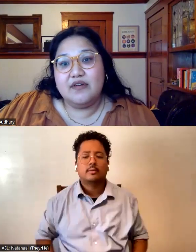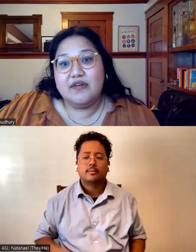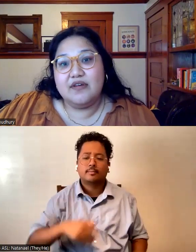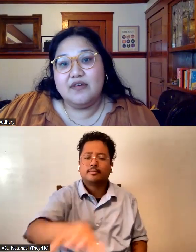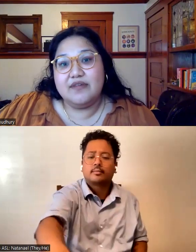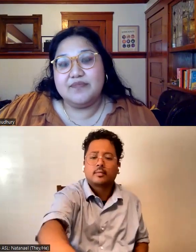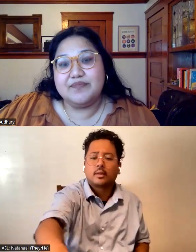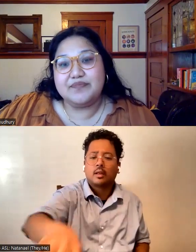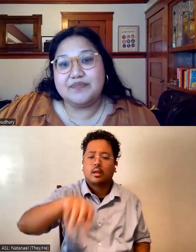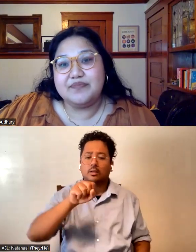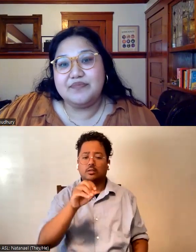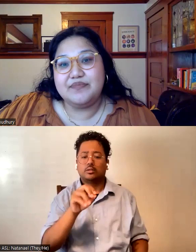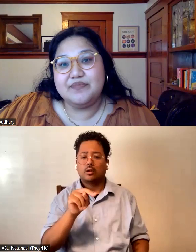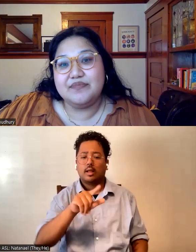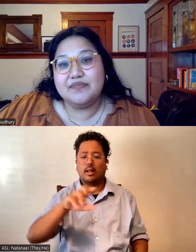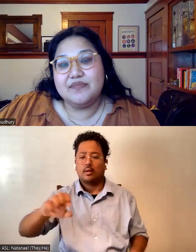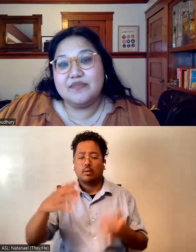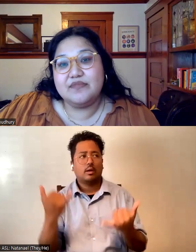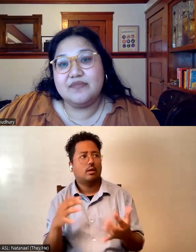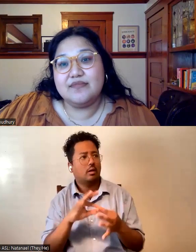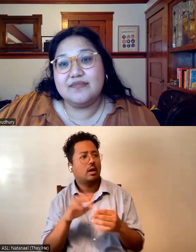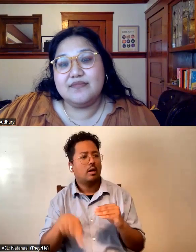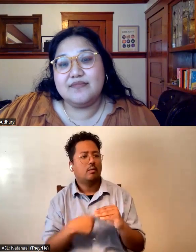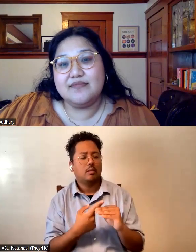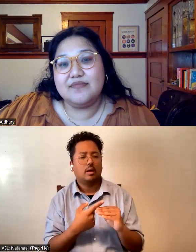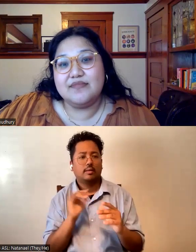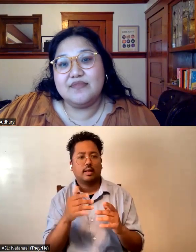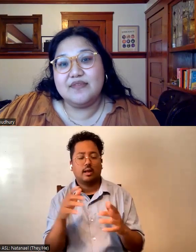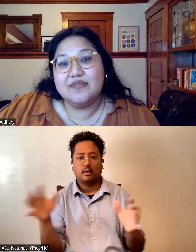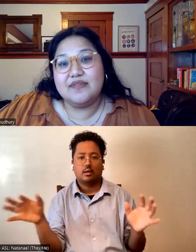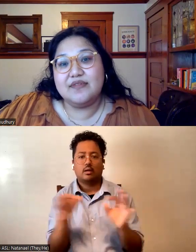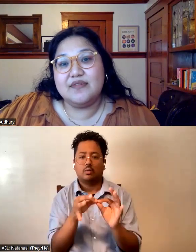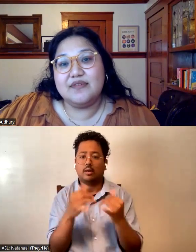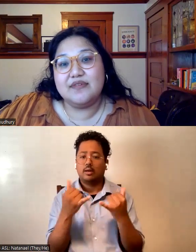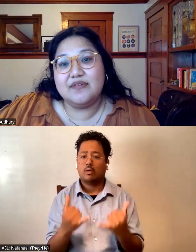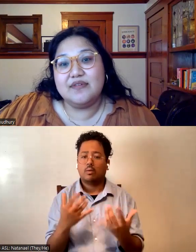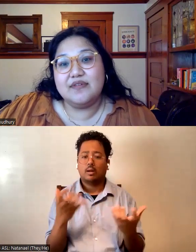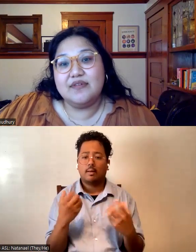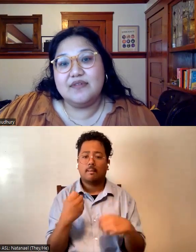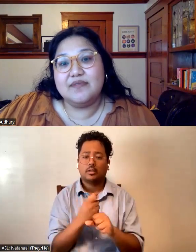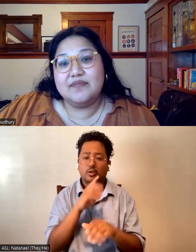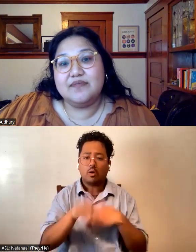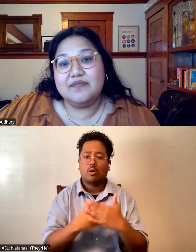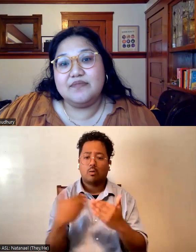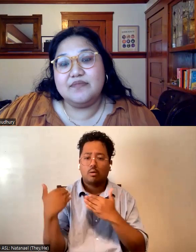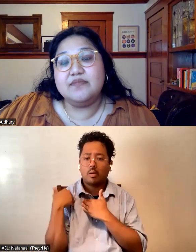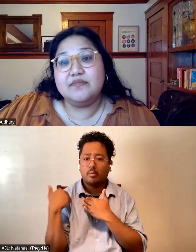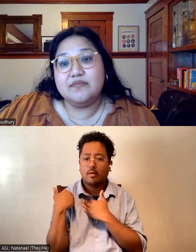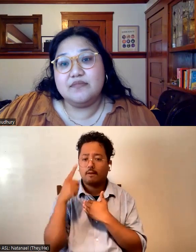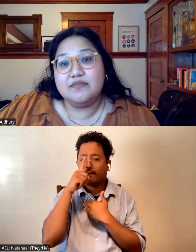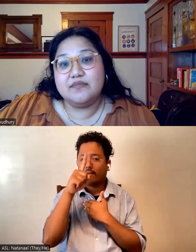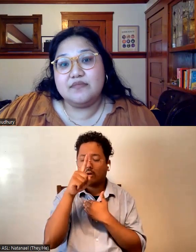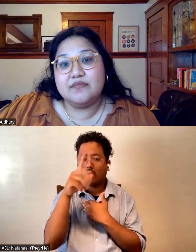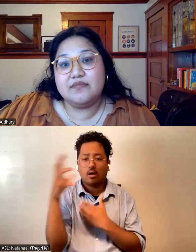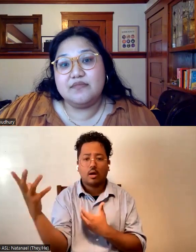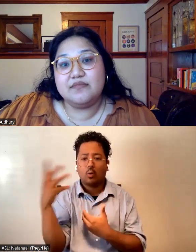I want to build on that connection. And before I do that, I want to make sure that we seat the responsibility of